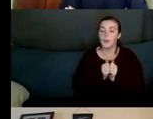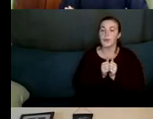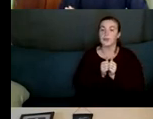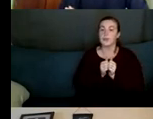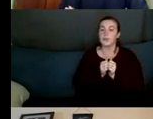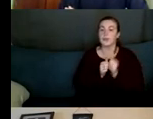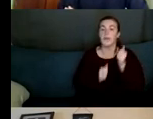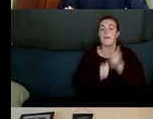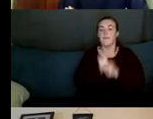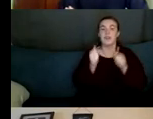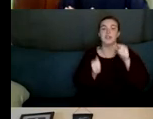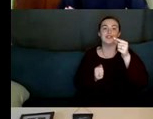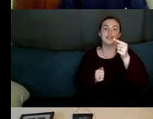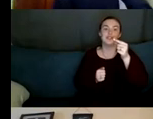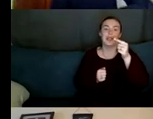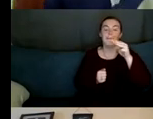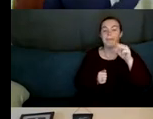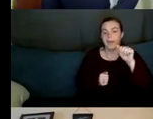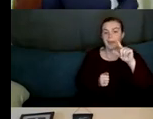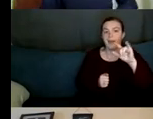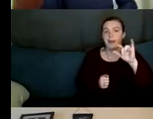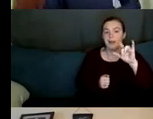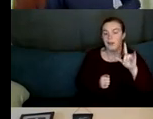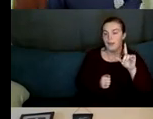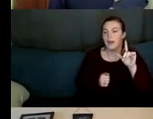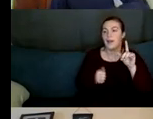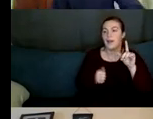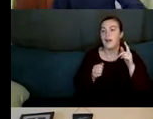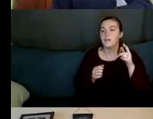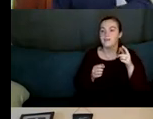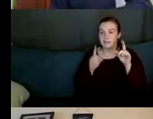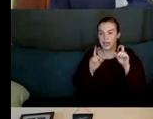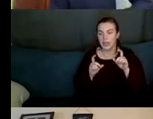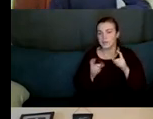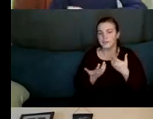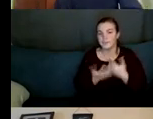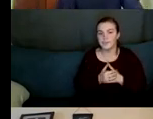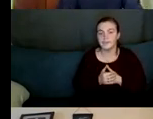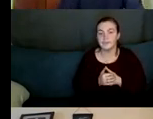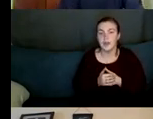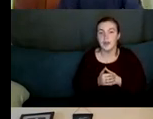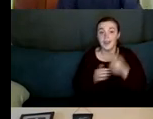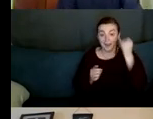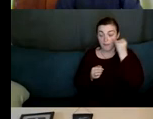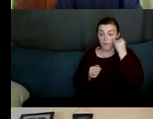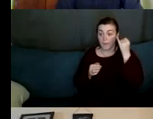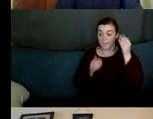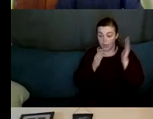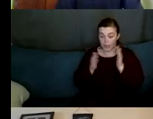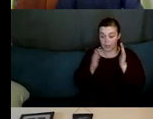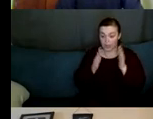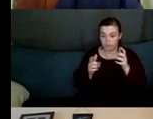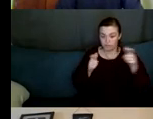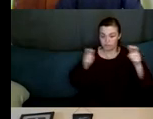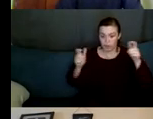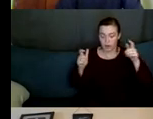Gmail account. If you are planning a very large event, it's really handy to have an email that is